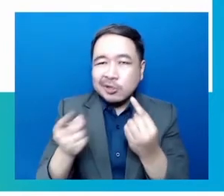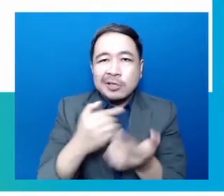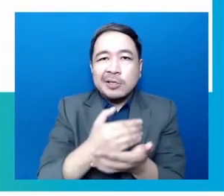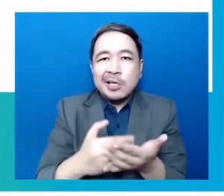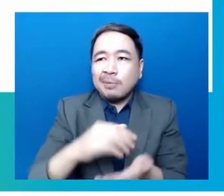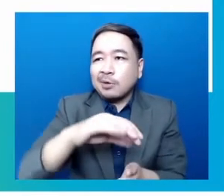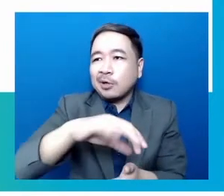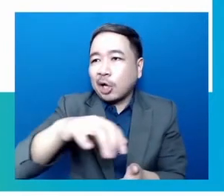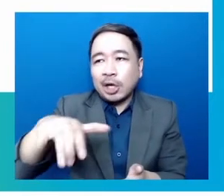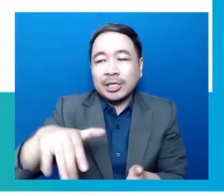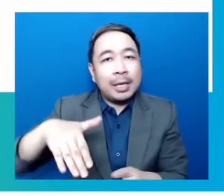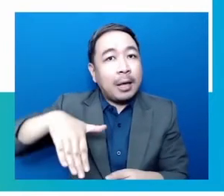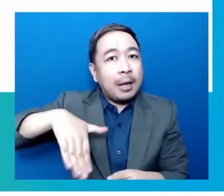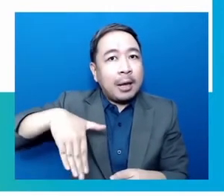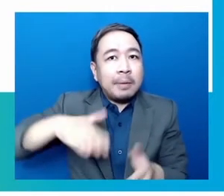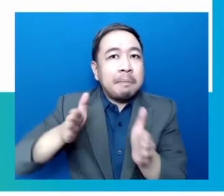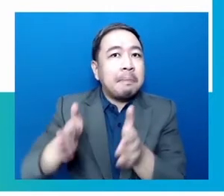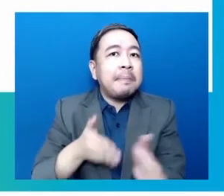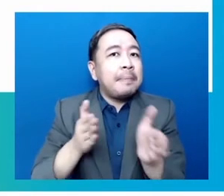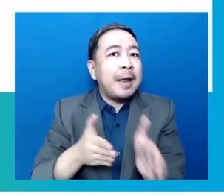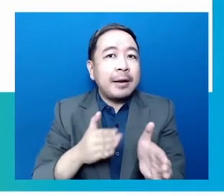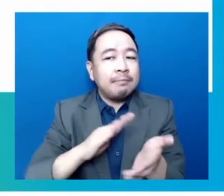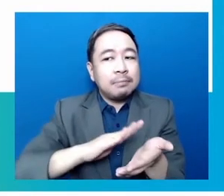like the Philippines. Next slide.